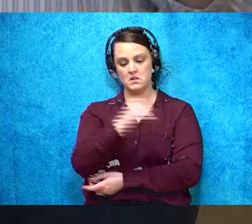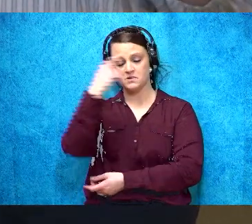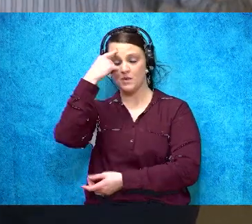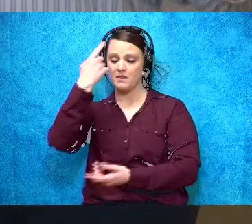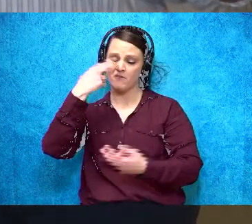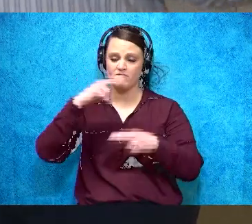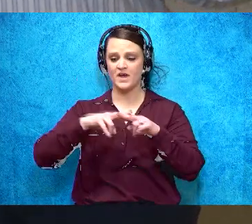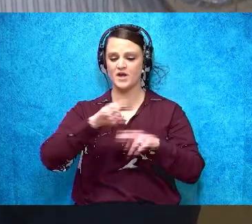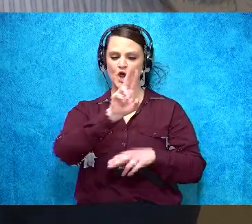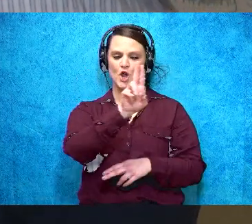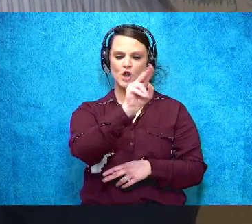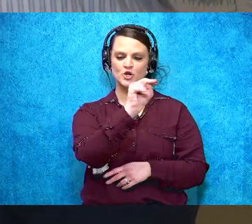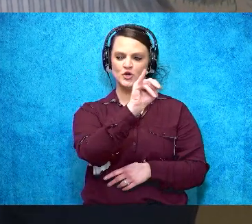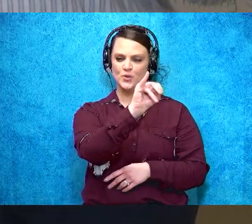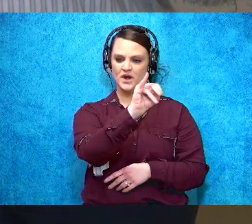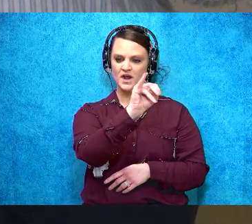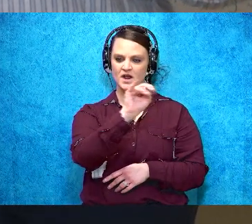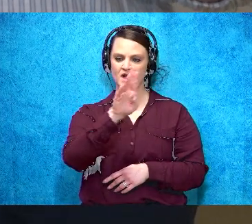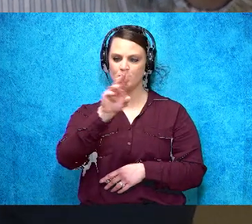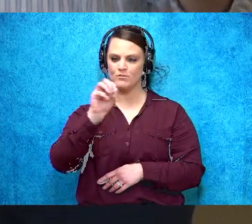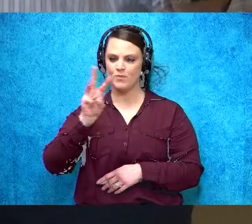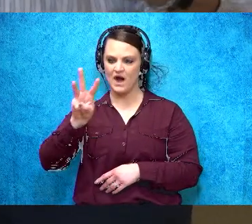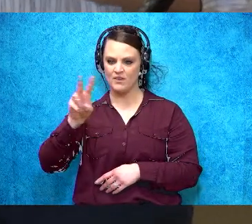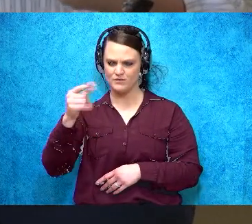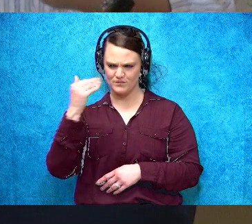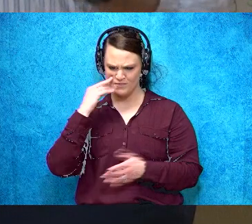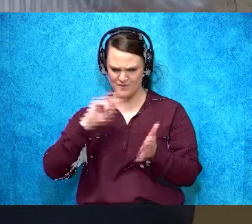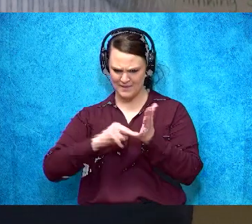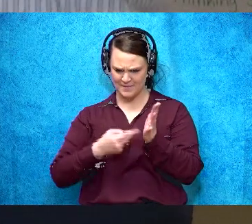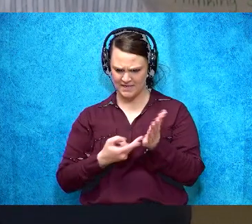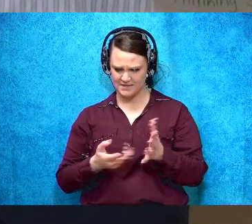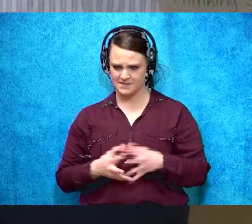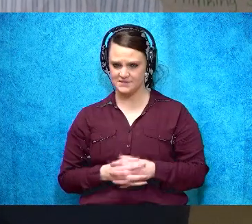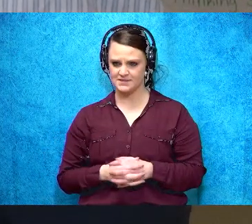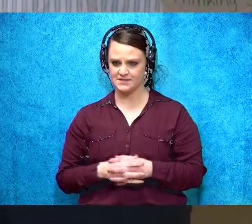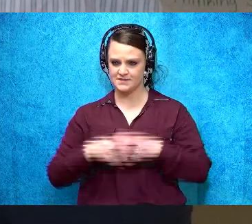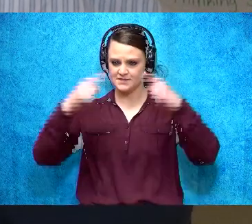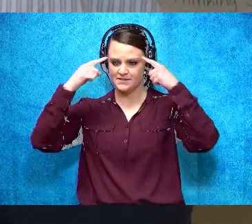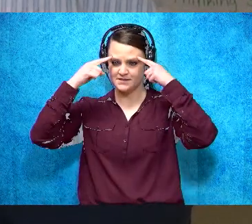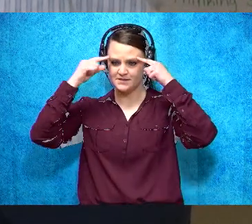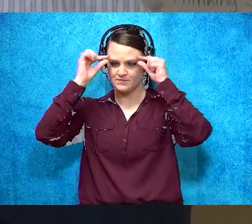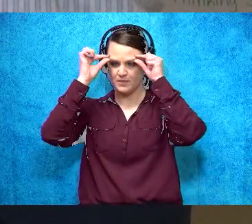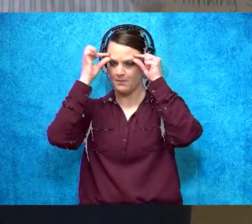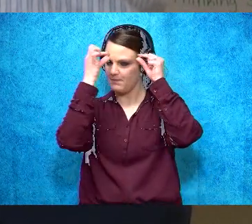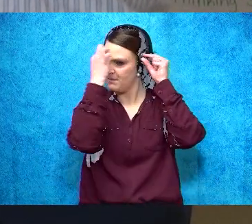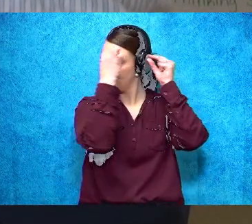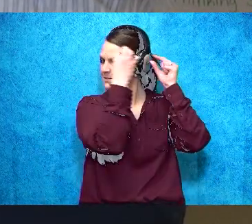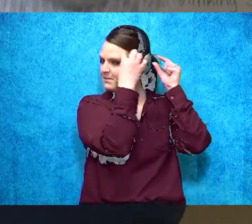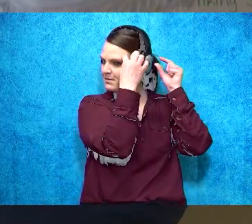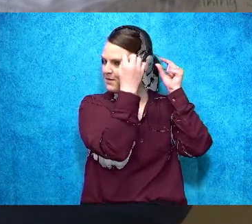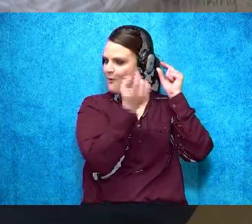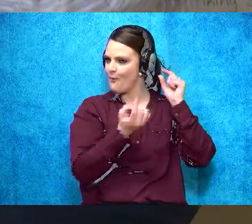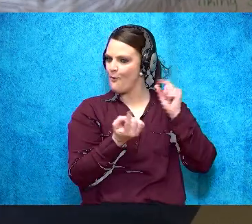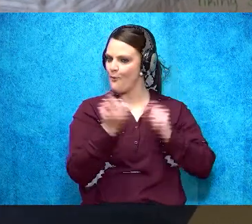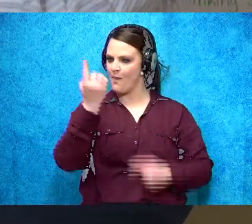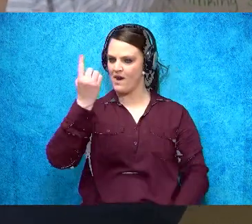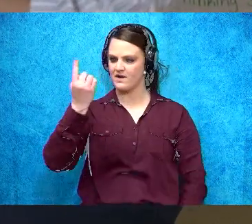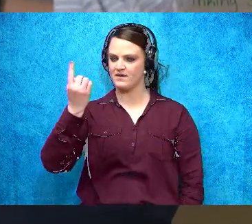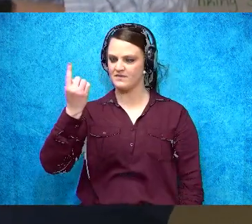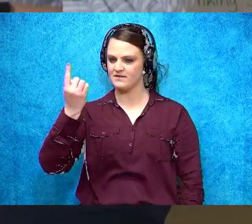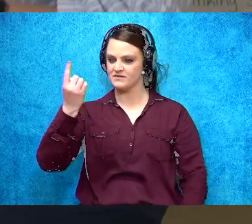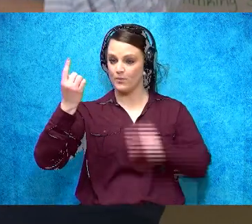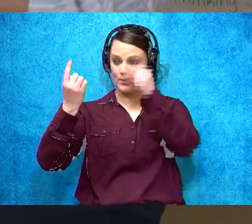A unibrow. Does anybody know what a unibrow is? It's where you have one eyebrow going all the way across.